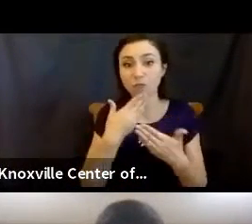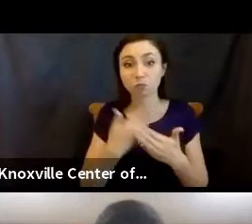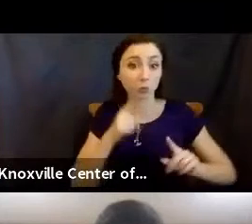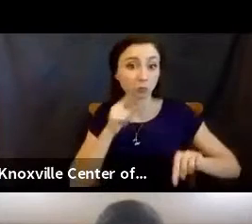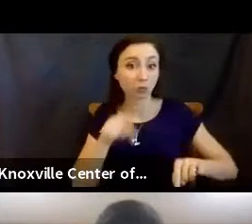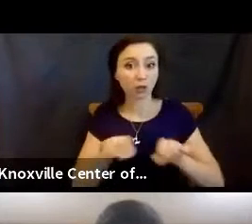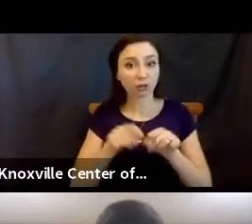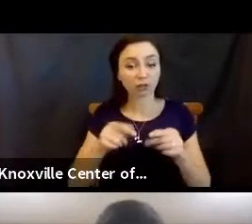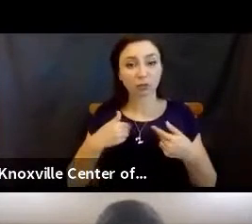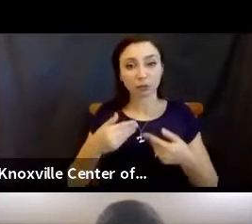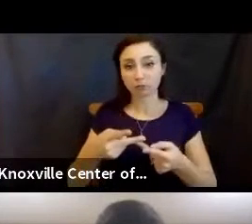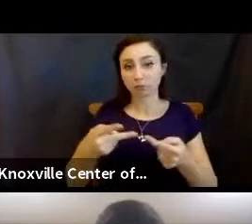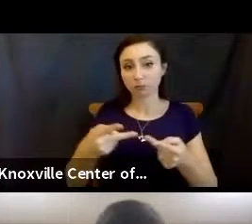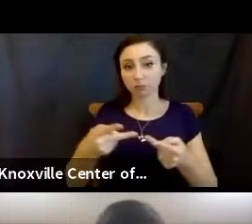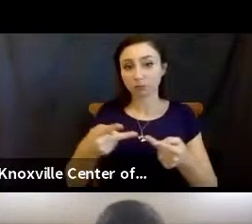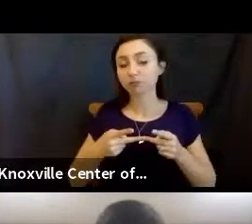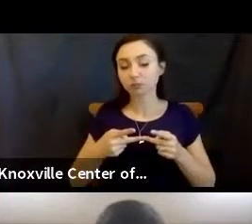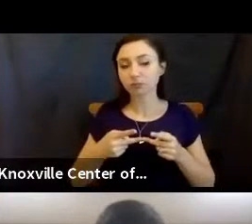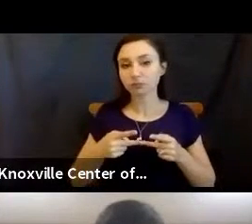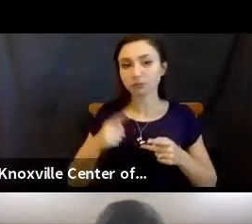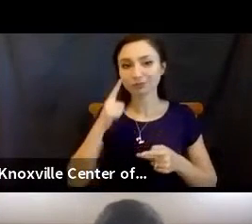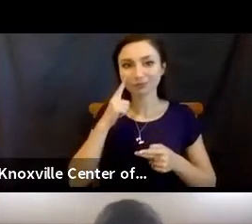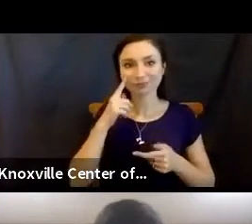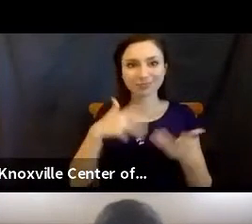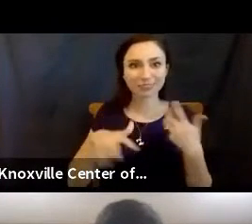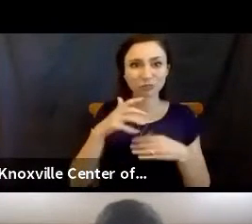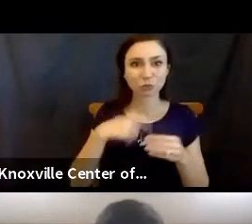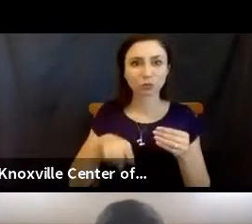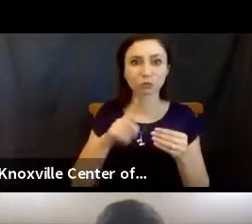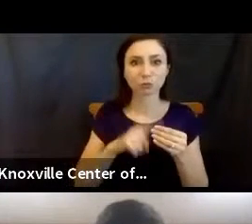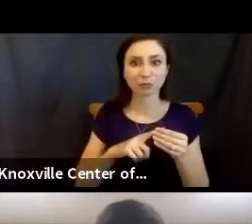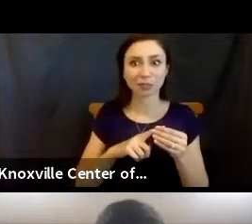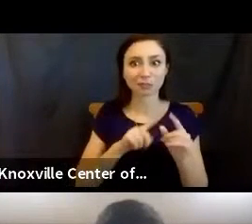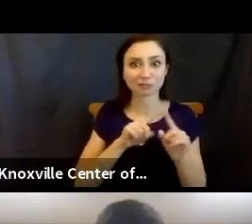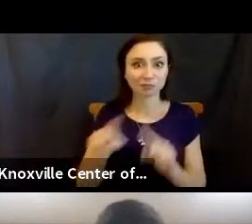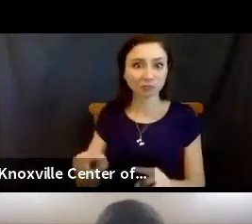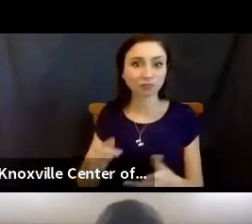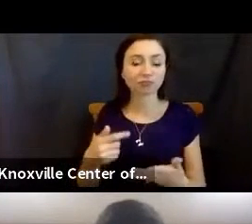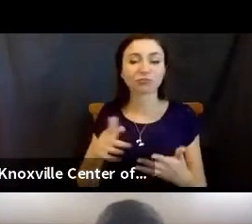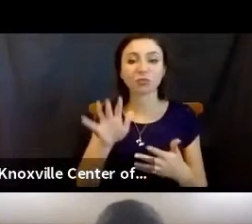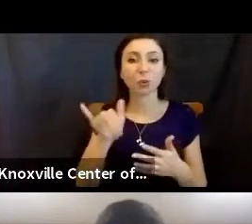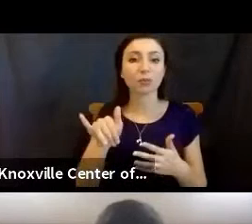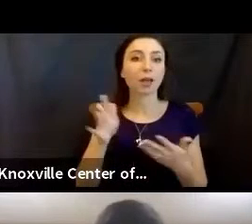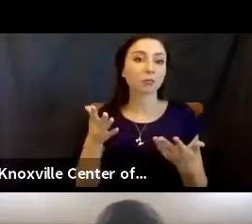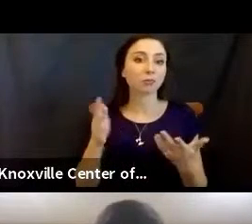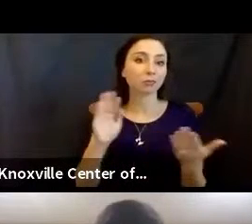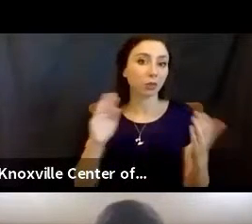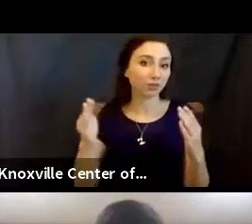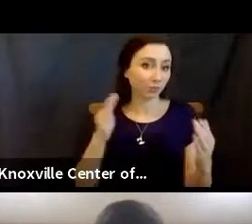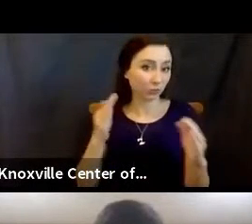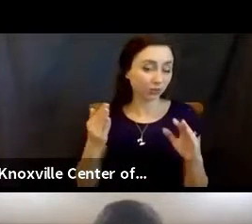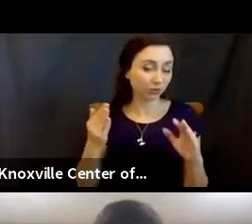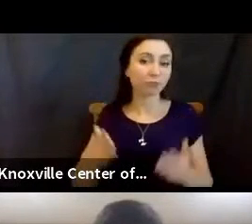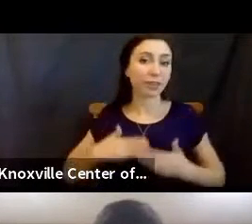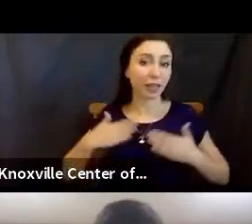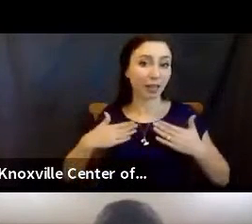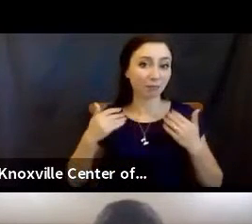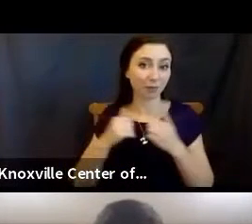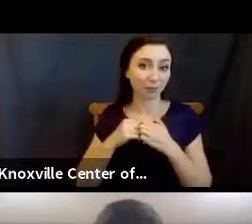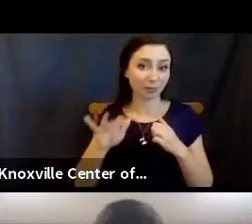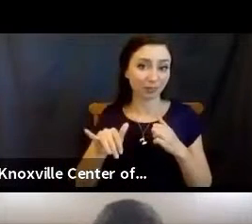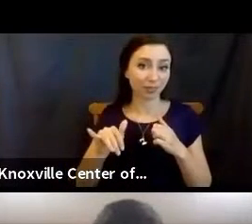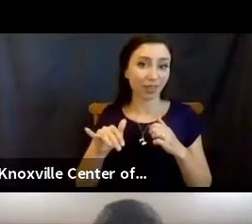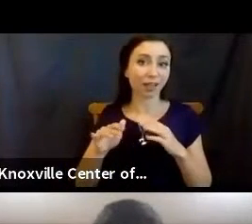had some places where there was some confusion about when we were going to be there. But that was our alternative. We've been happy with this. It's gone well. It's